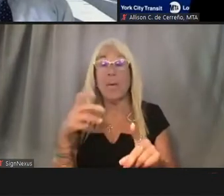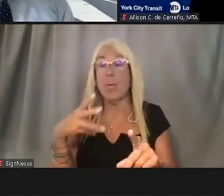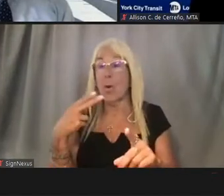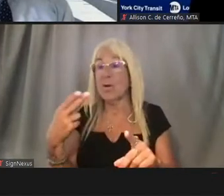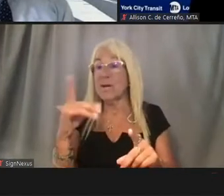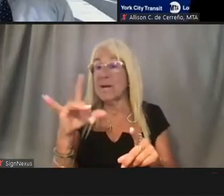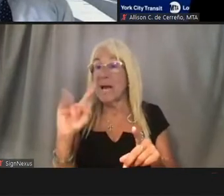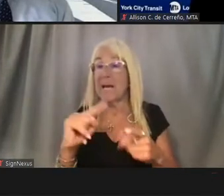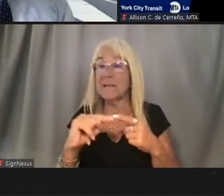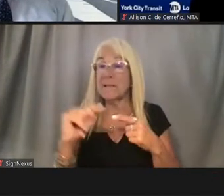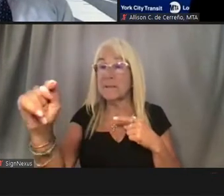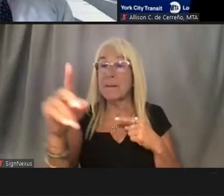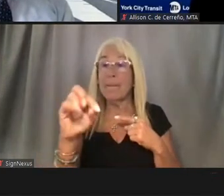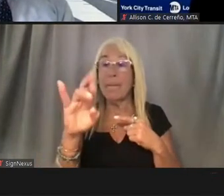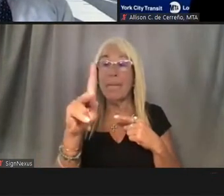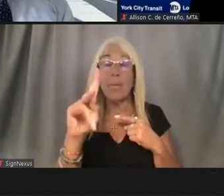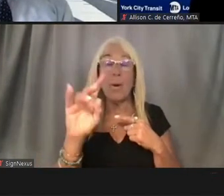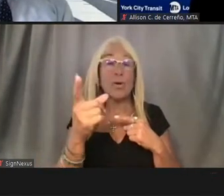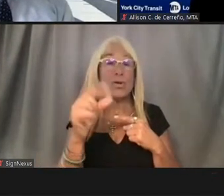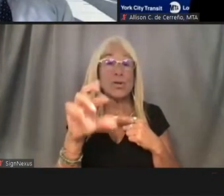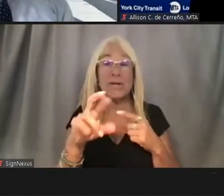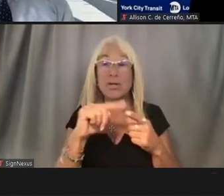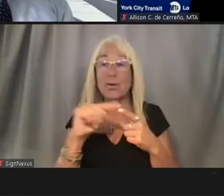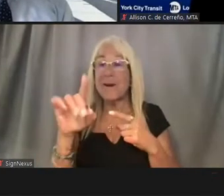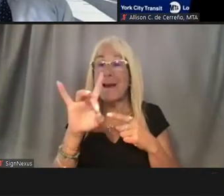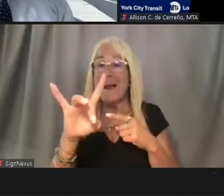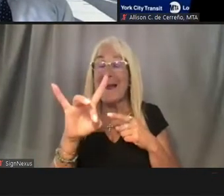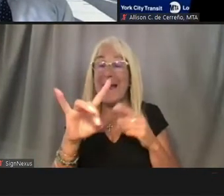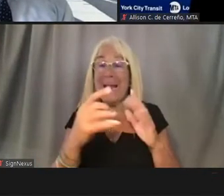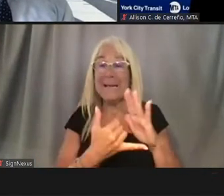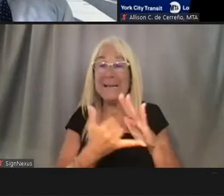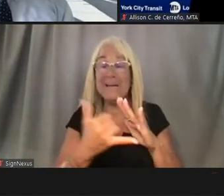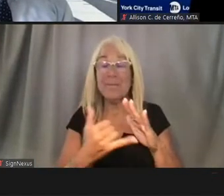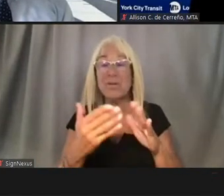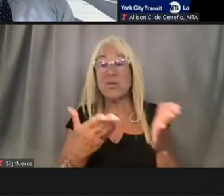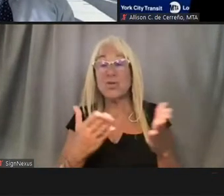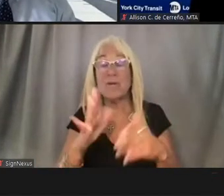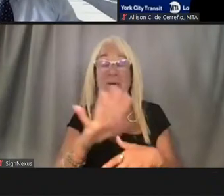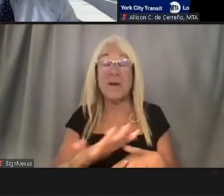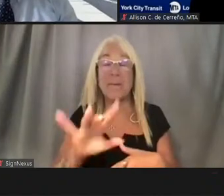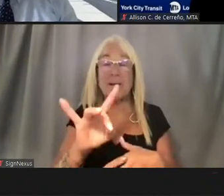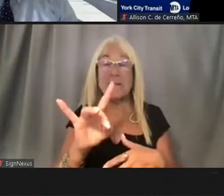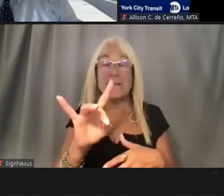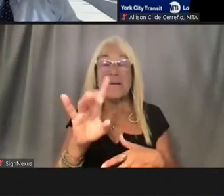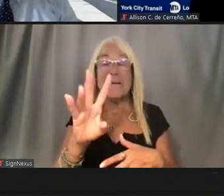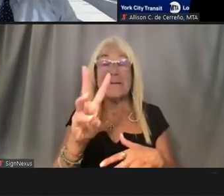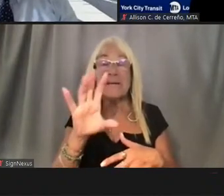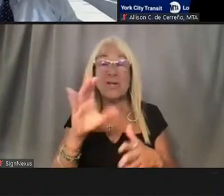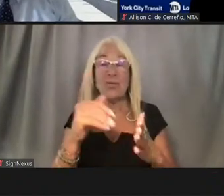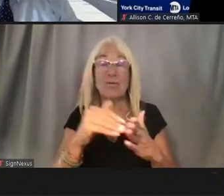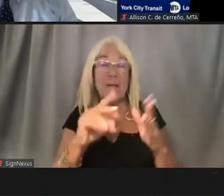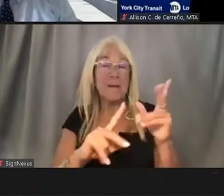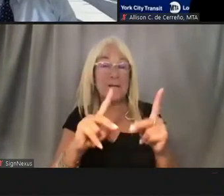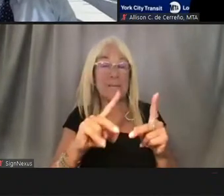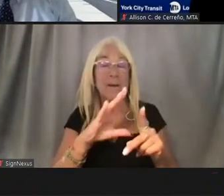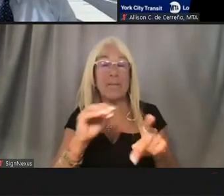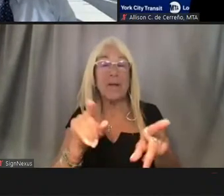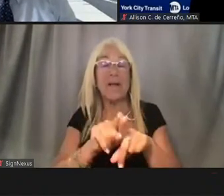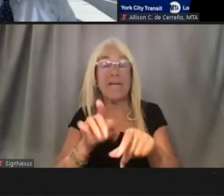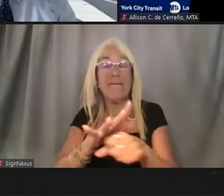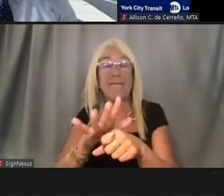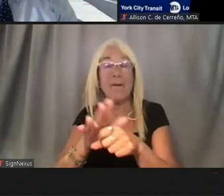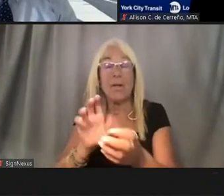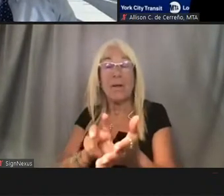to Parkchester creating connections across eight Subway Lines and serving nearly 600 000 people that live in adjacent neighborhoods in addition to fully funding the